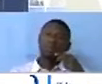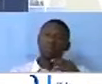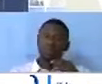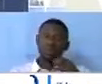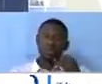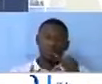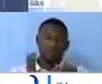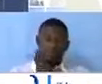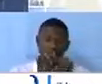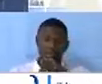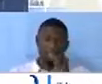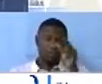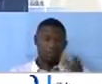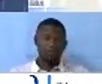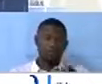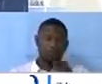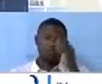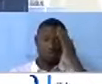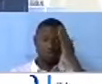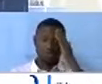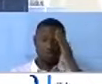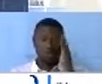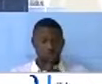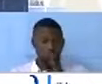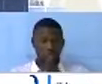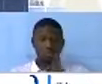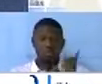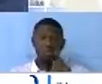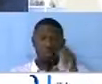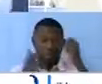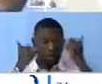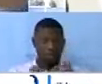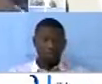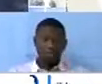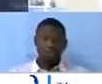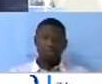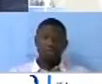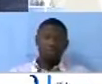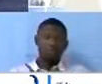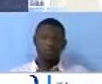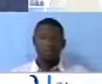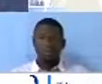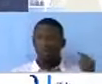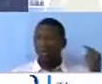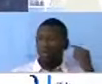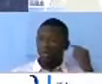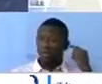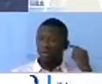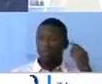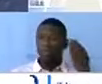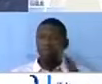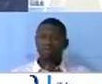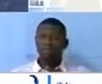knew exactly what was going on. We have heard from Muhammad